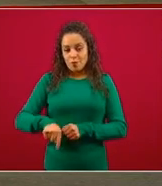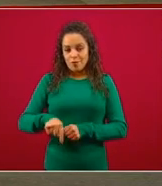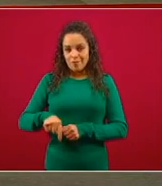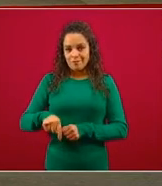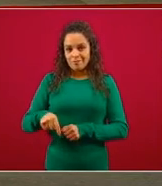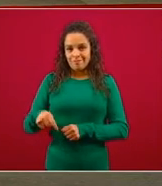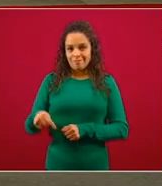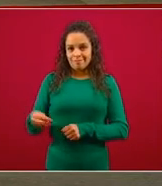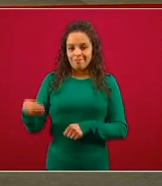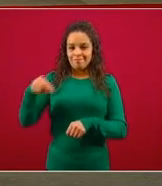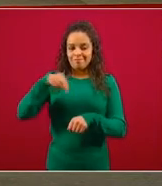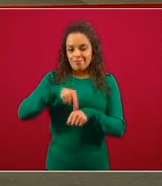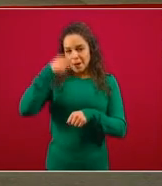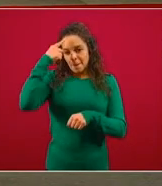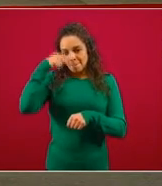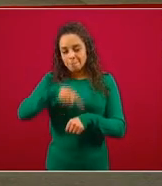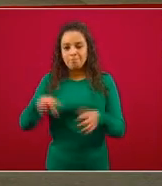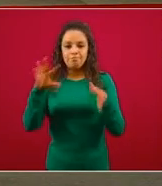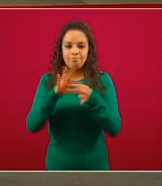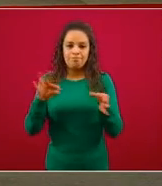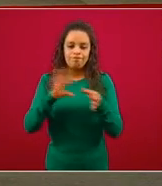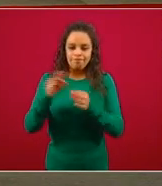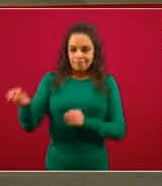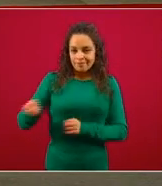to this press conference.